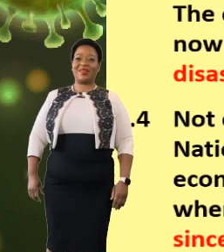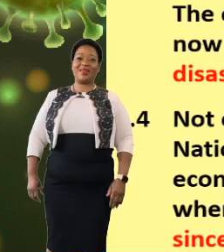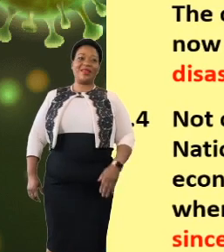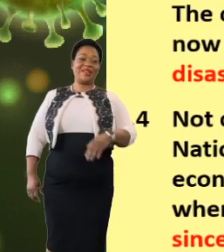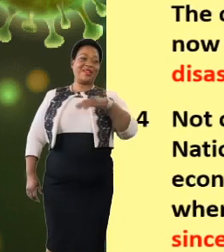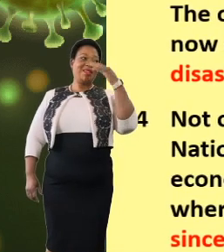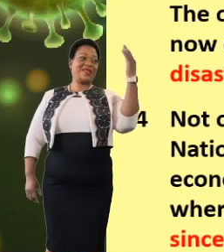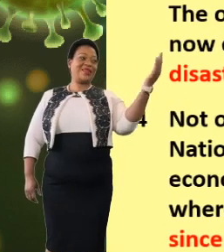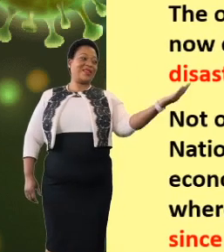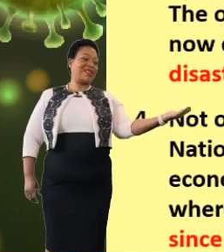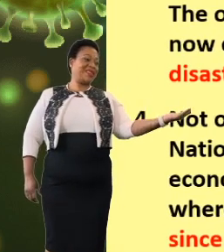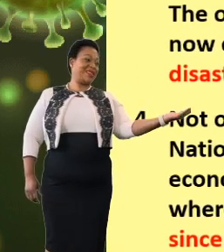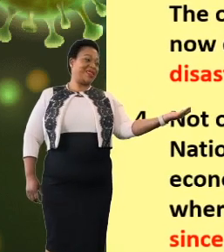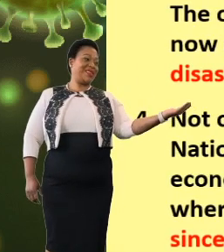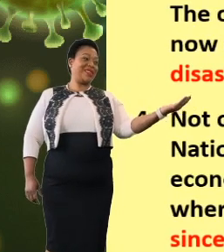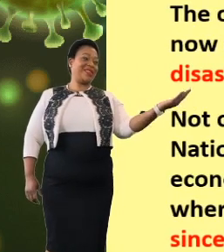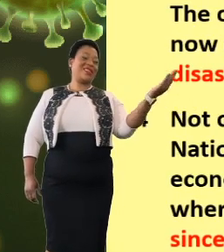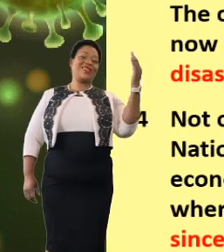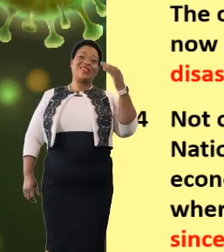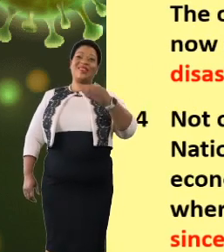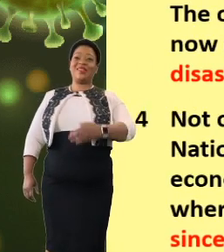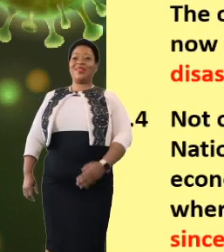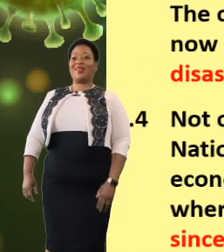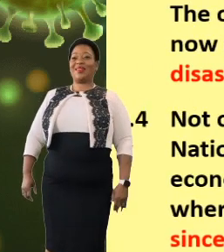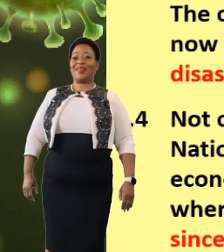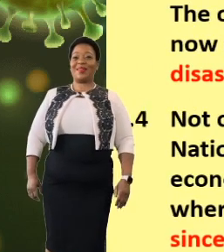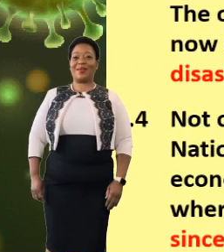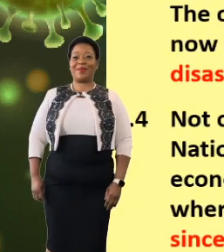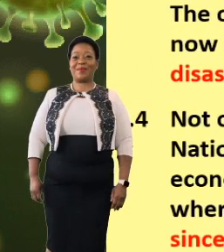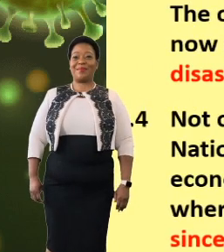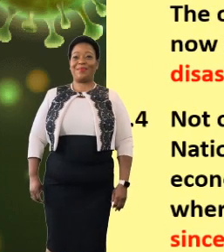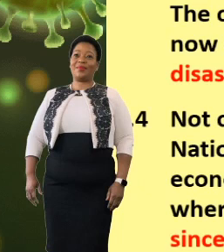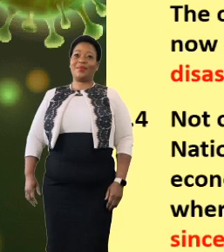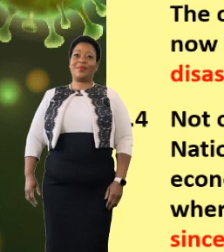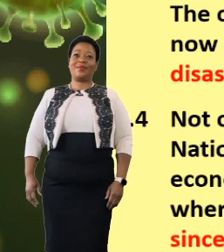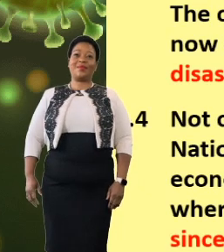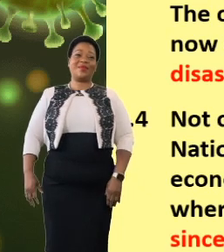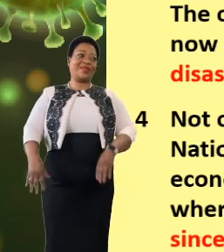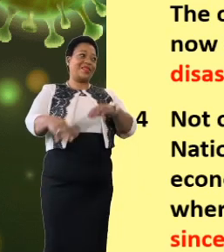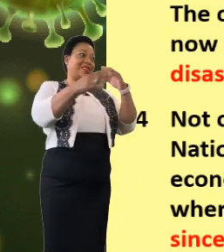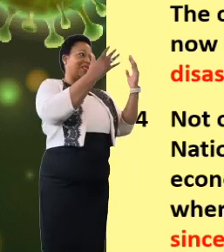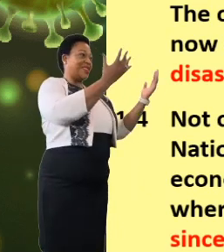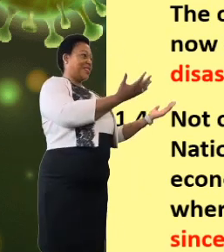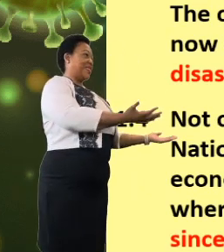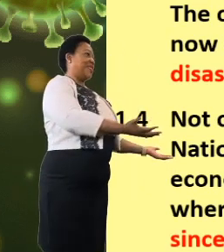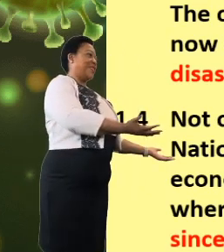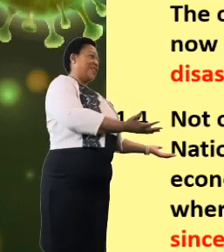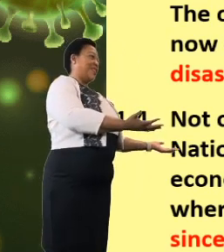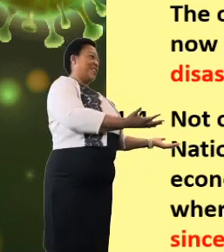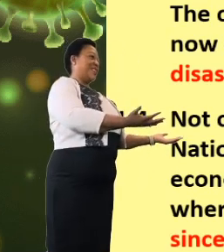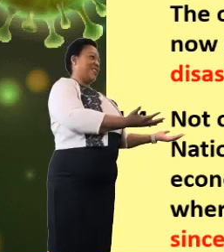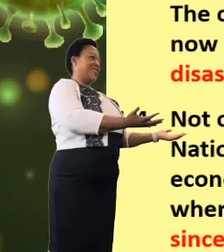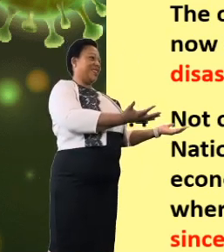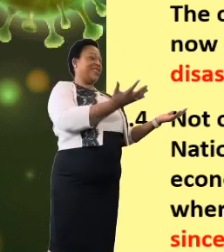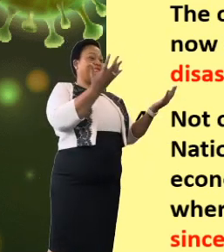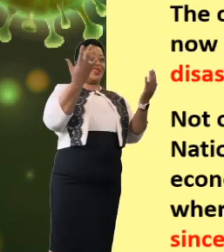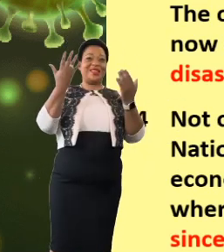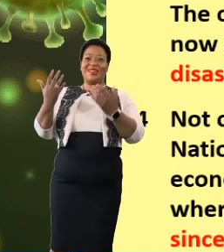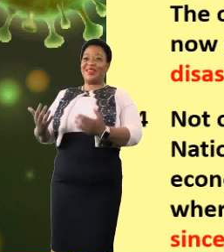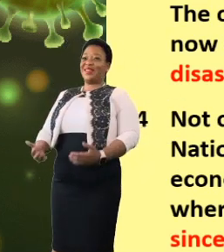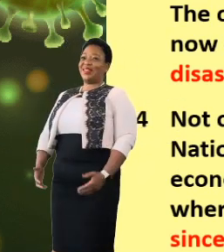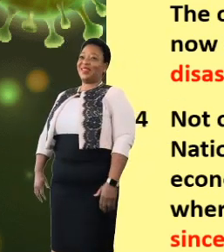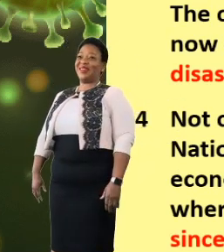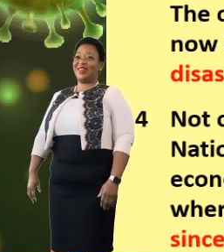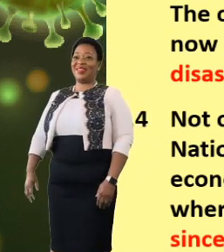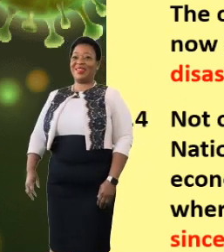And even where there are new or existing businesses that are able to get back online again, they're not getting